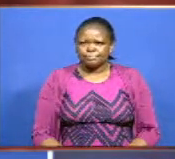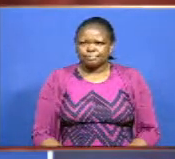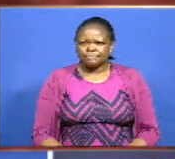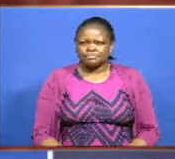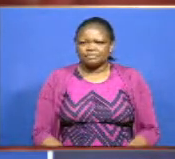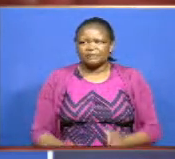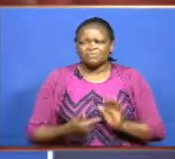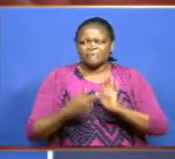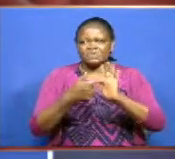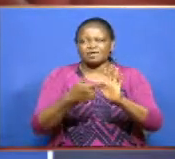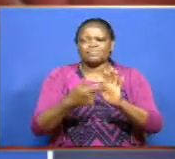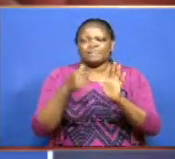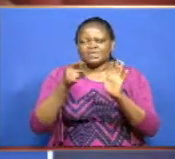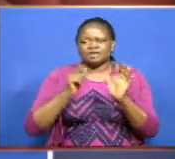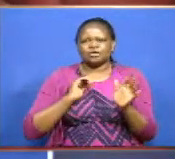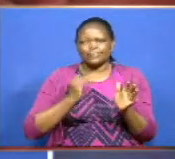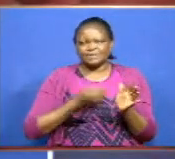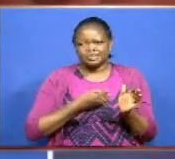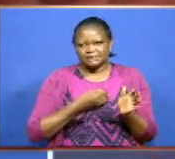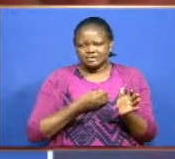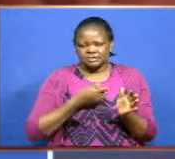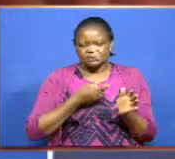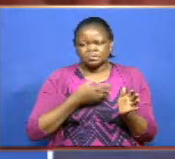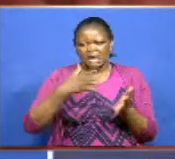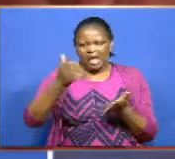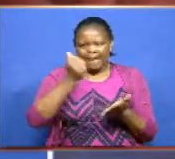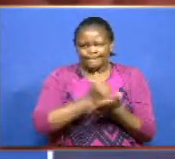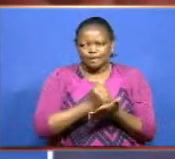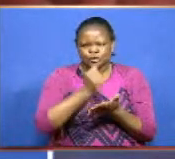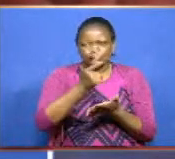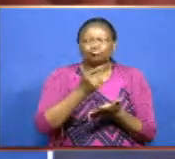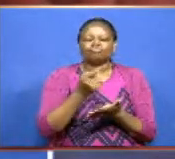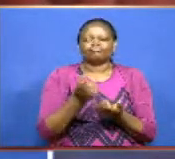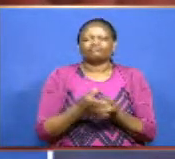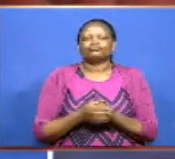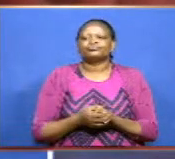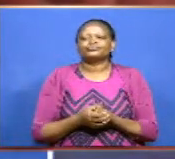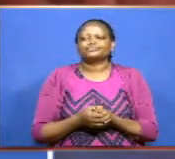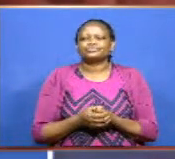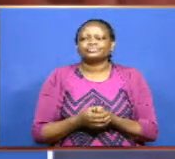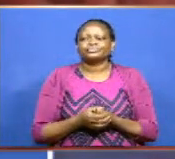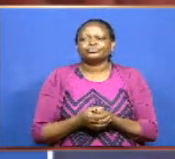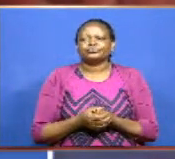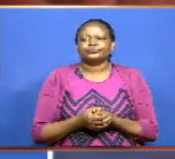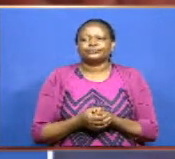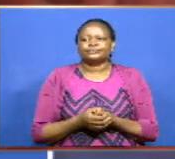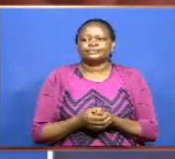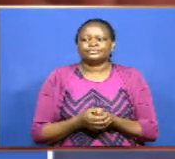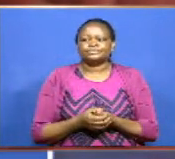let's say this committee appoints you, or you get appointment from this committee.